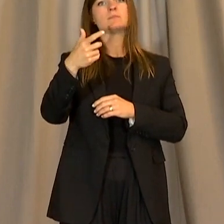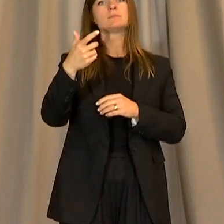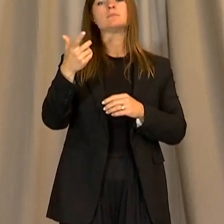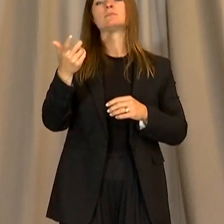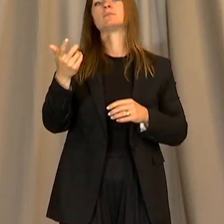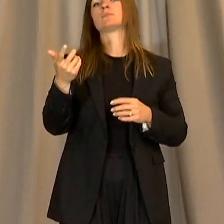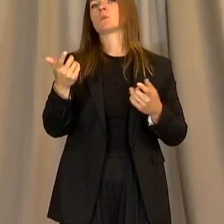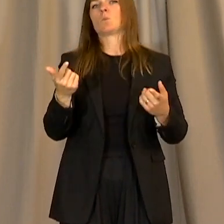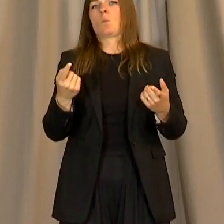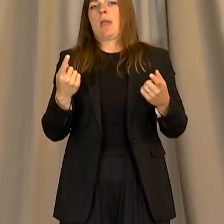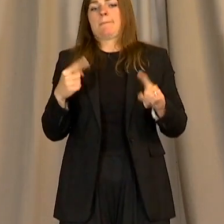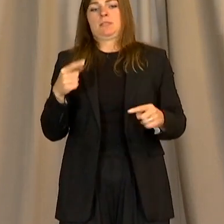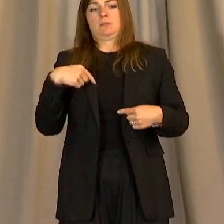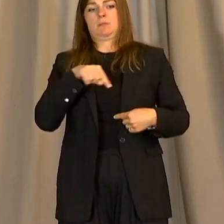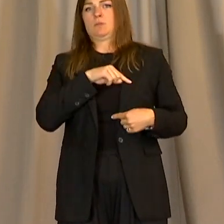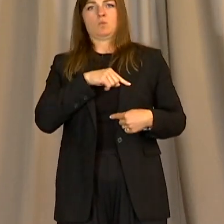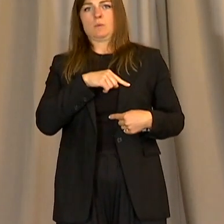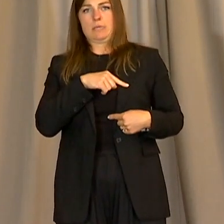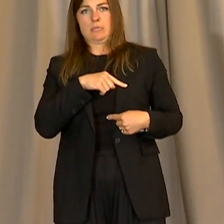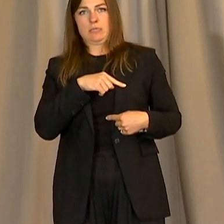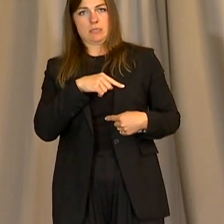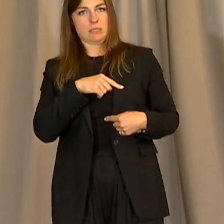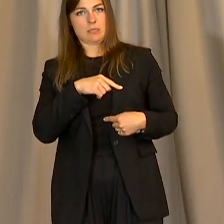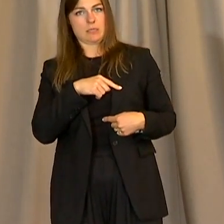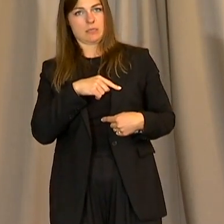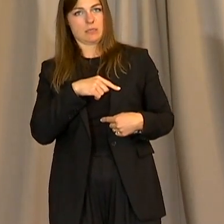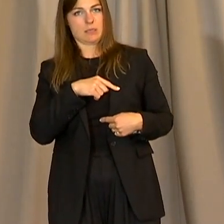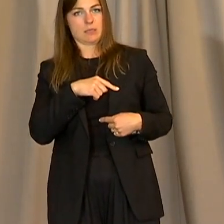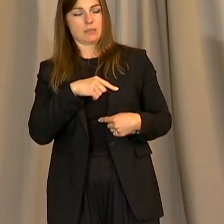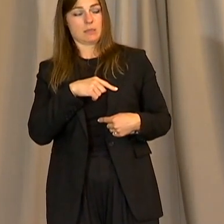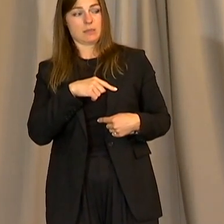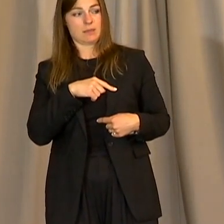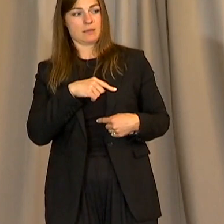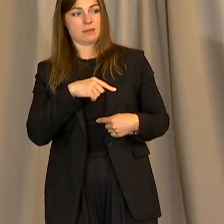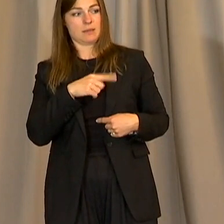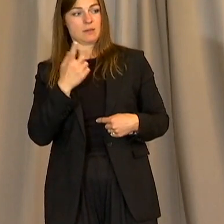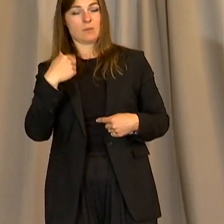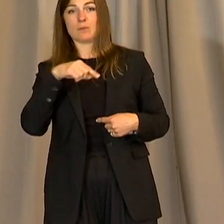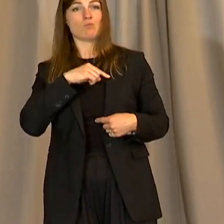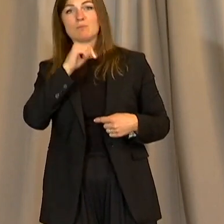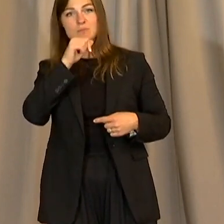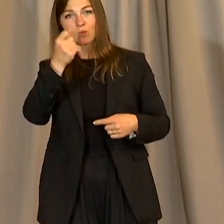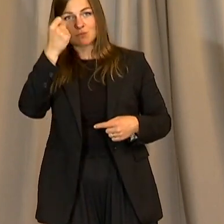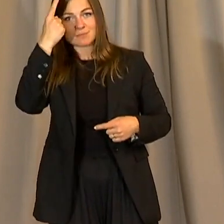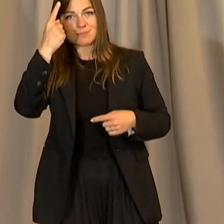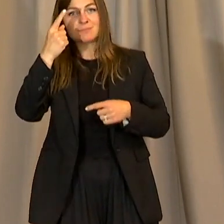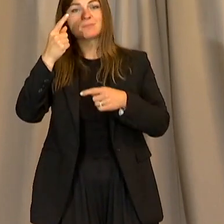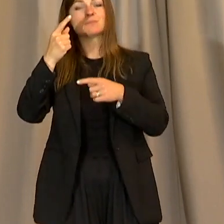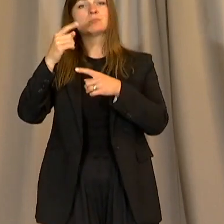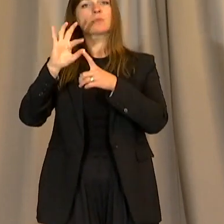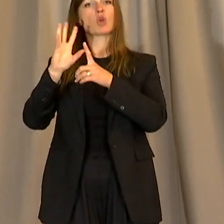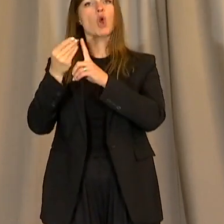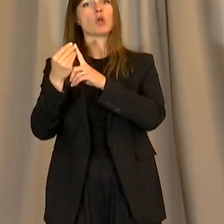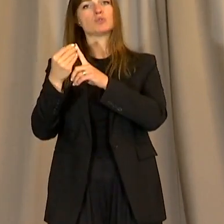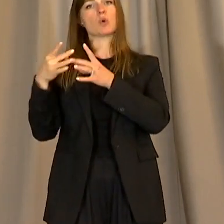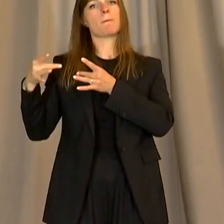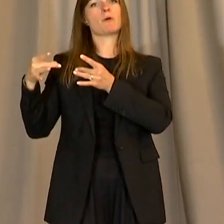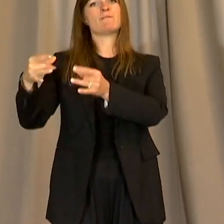when we don't understand when we don't have cultural proficient practices. And